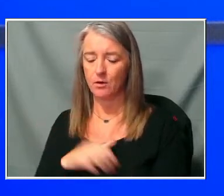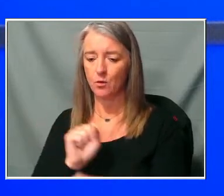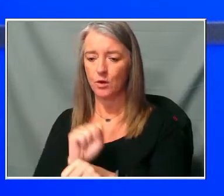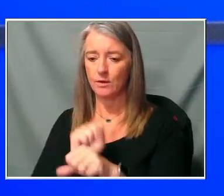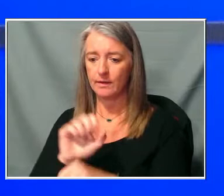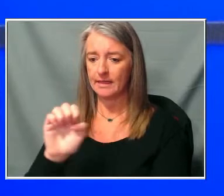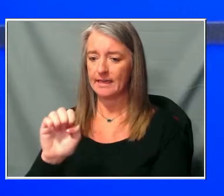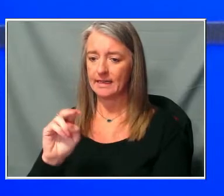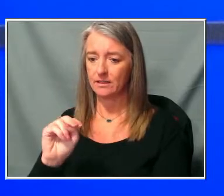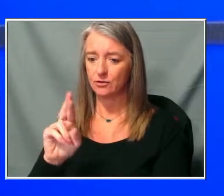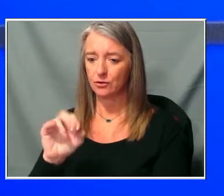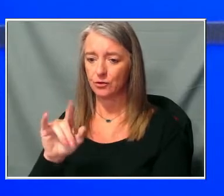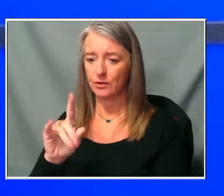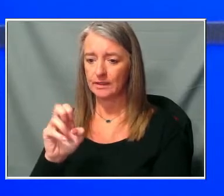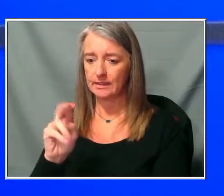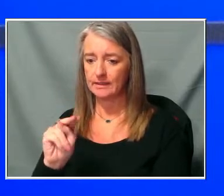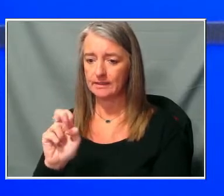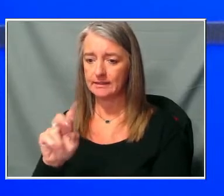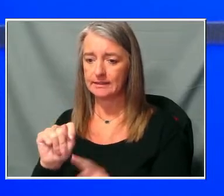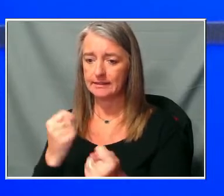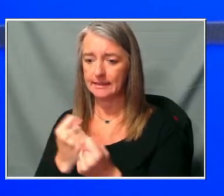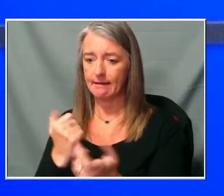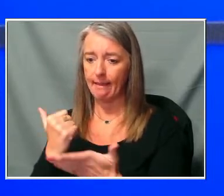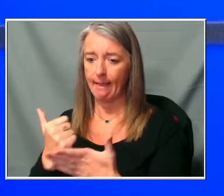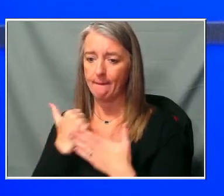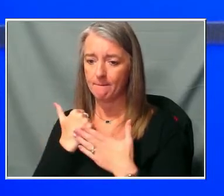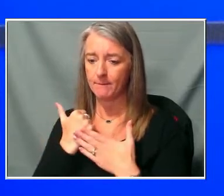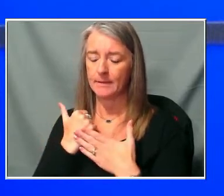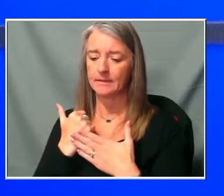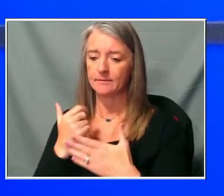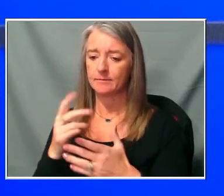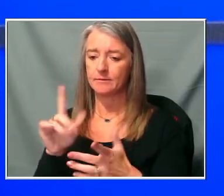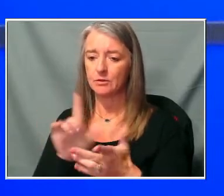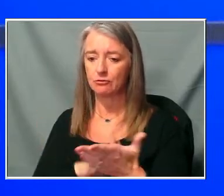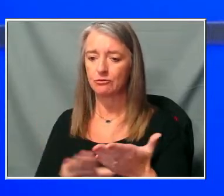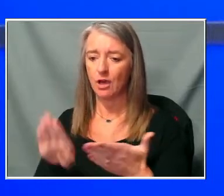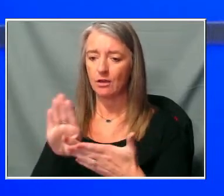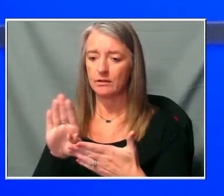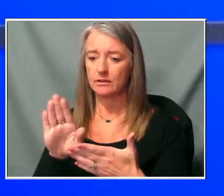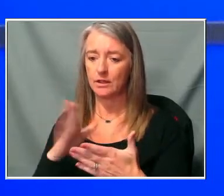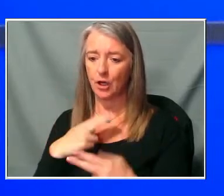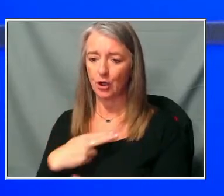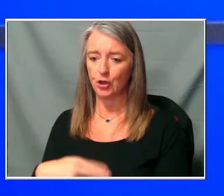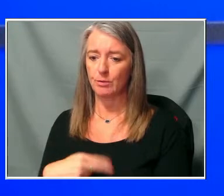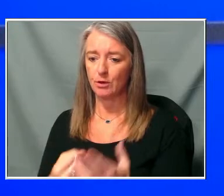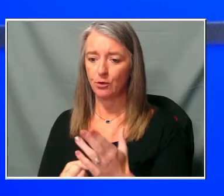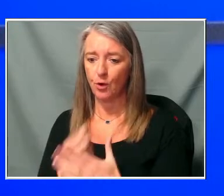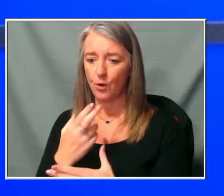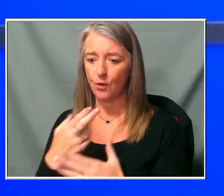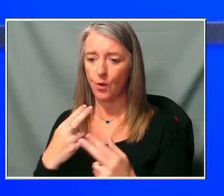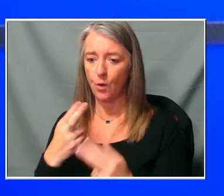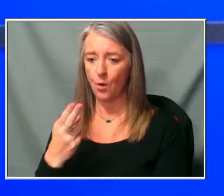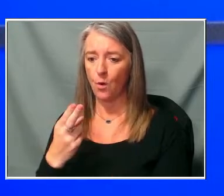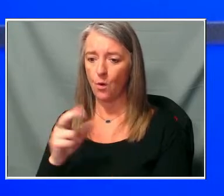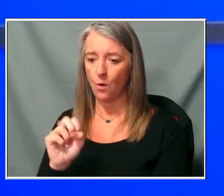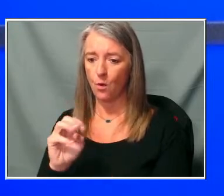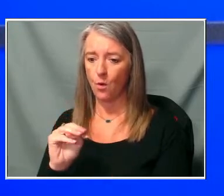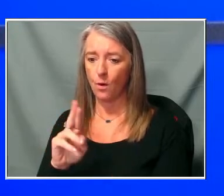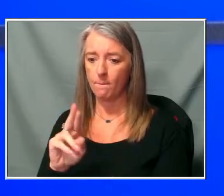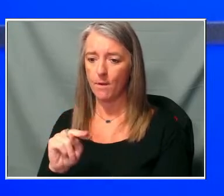help me, you know, fulfill that void. But even during college, taking human growth hormone to help, I just would get